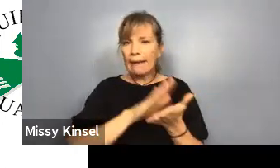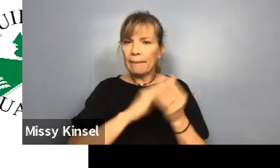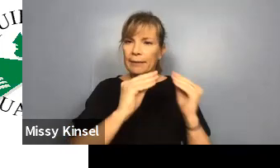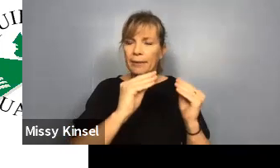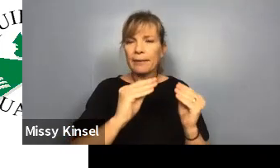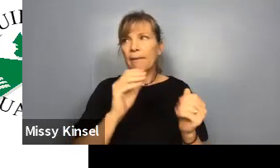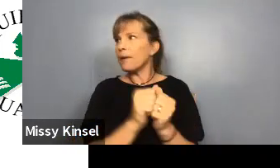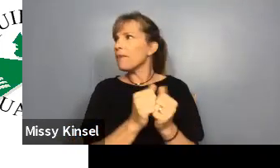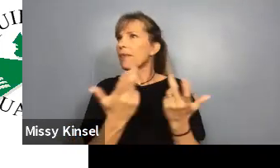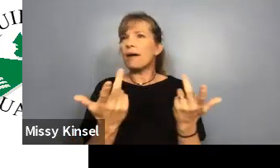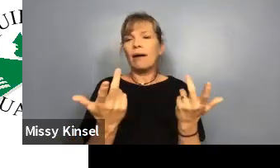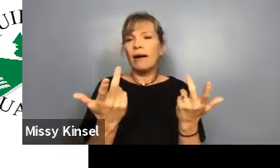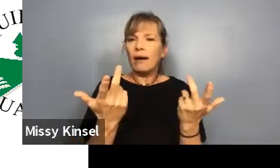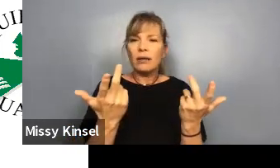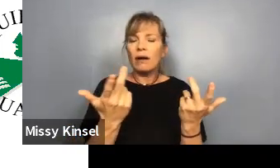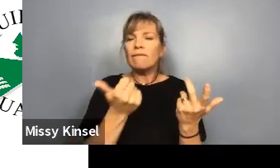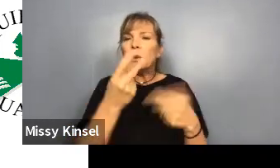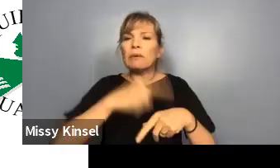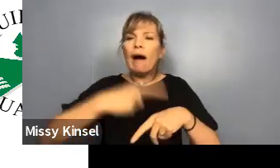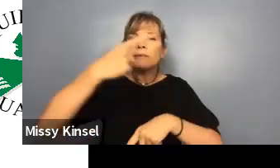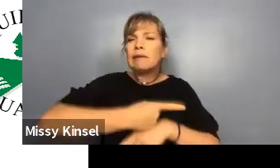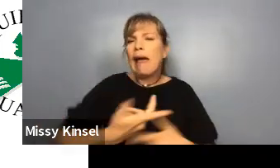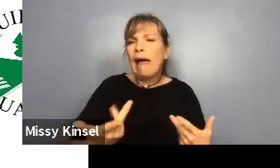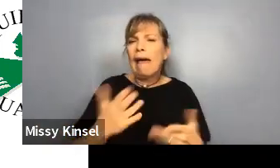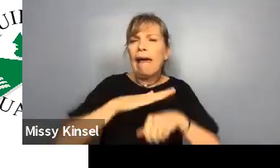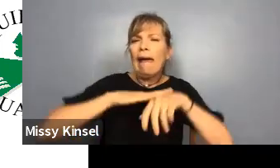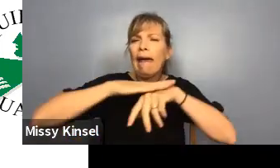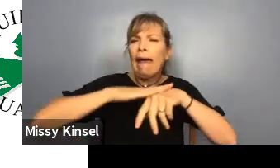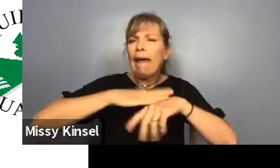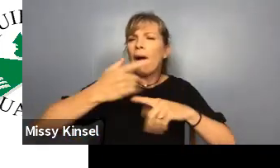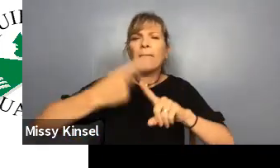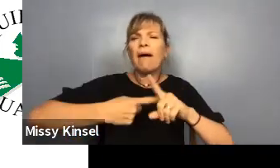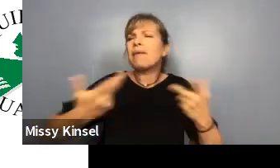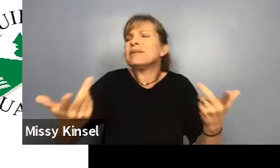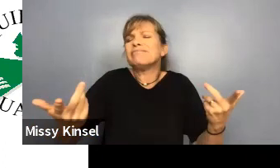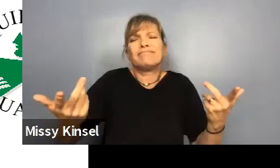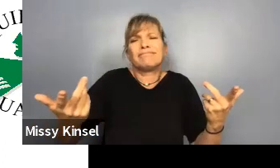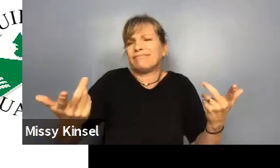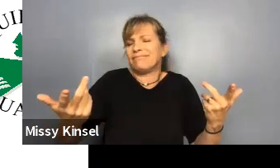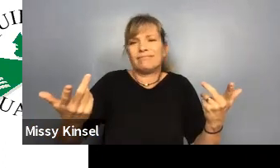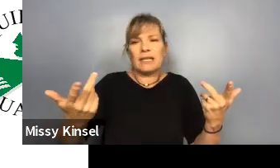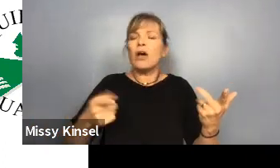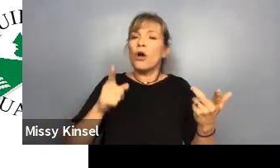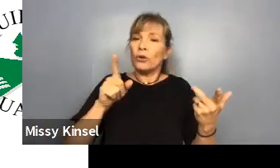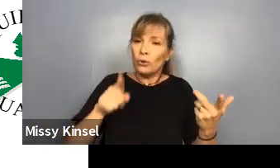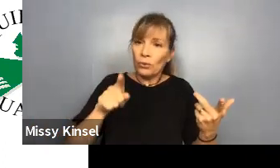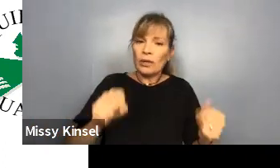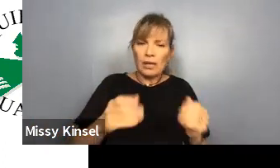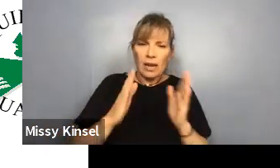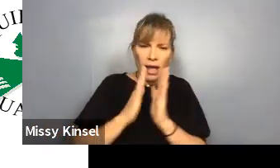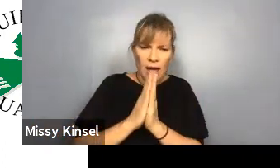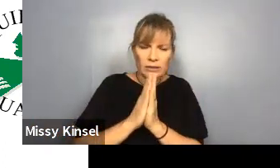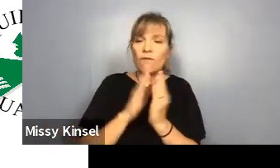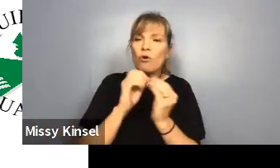with just, you know, a few times a day or per month, or, you know, something like that, you can ask for a